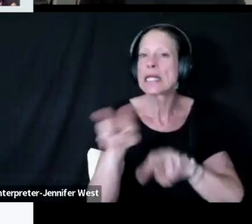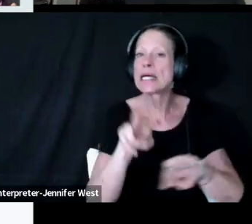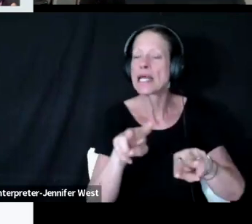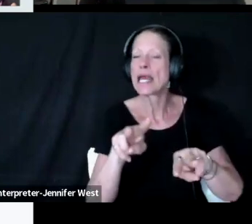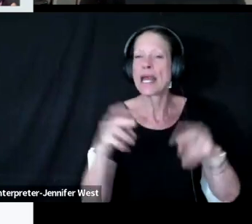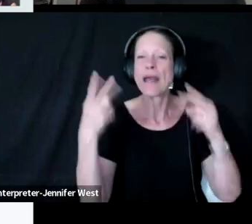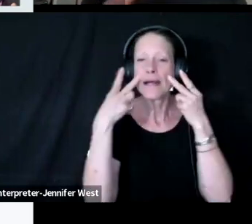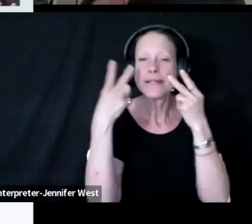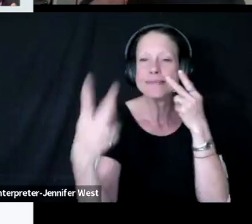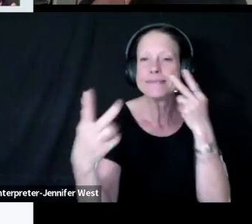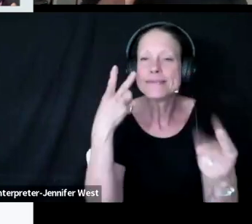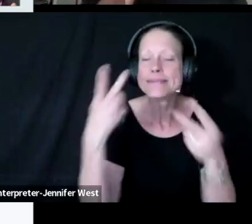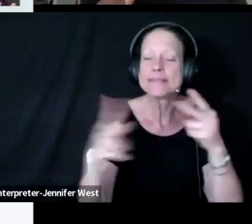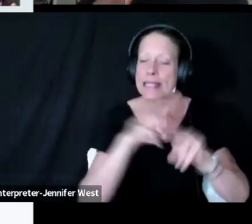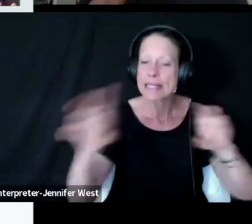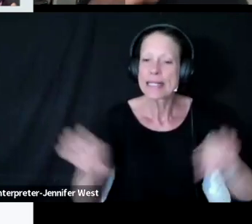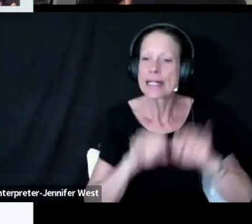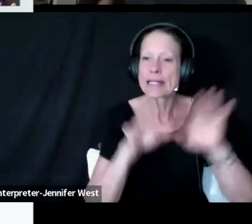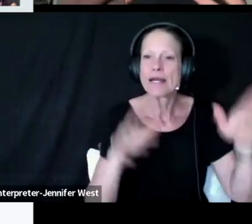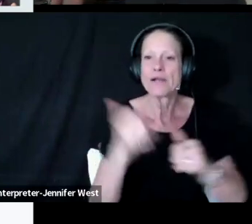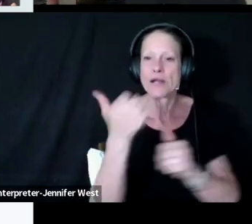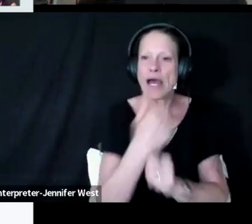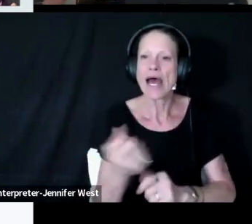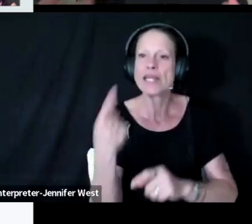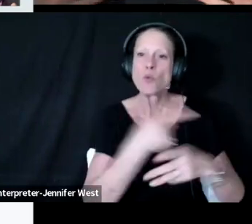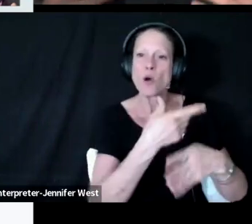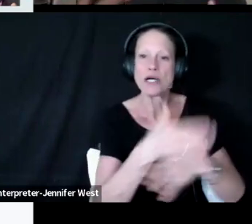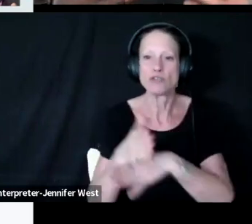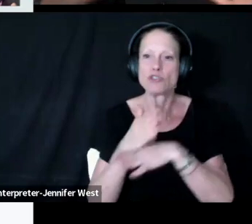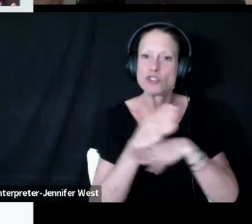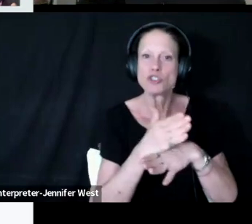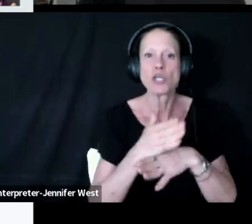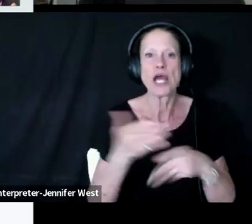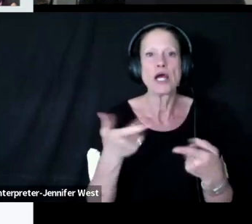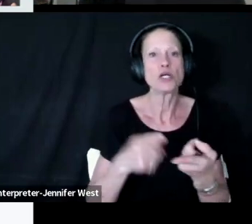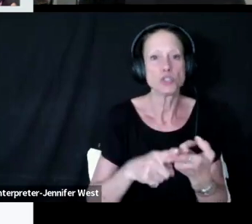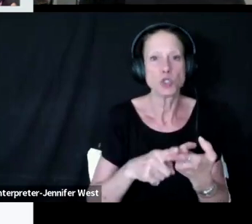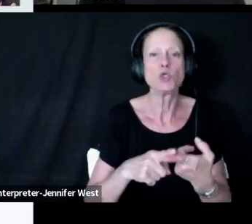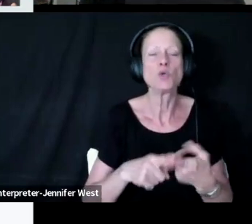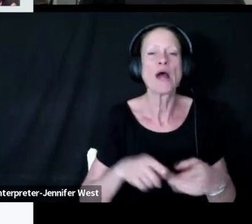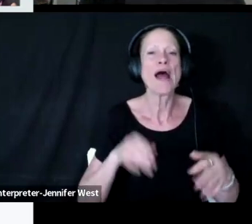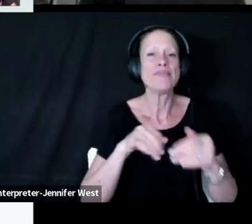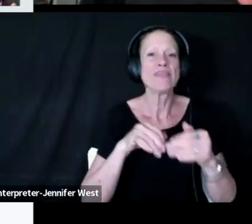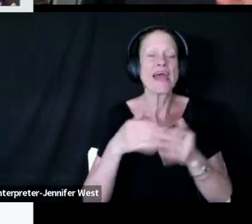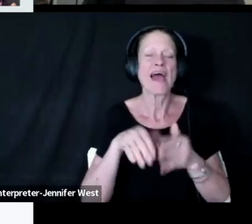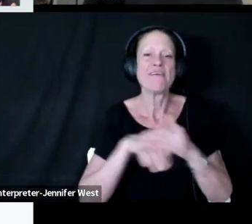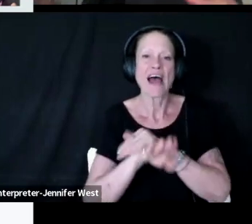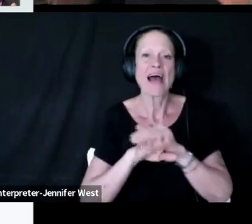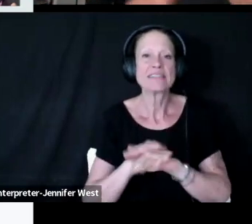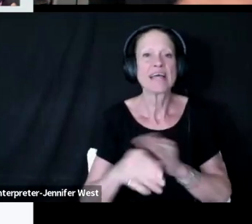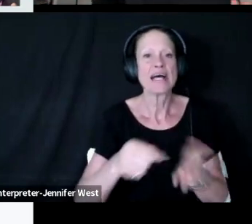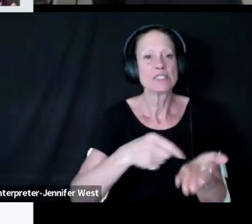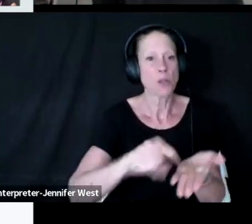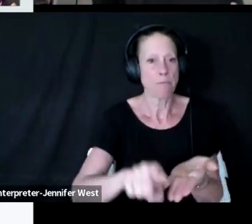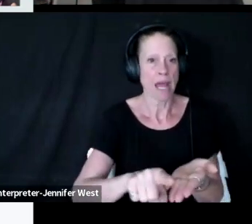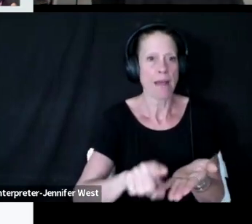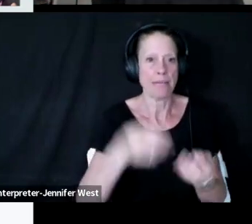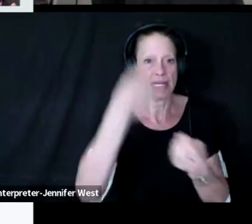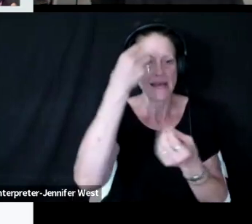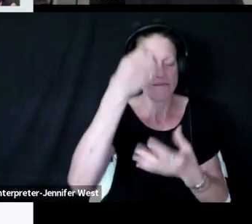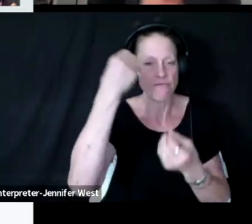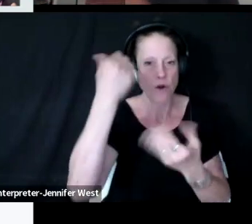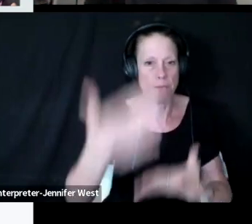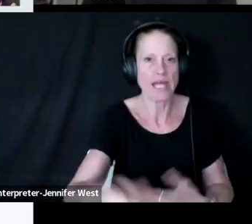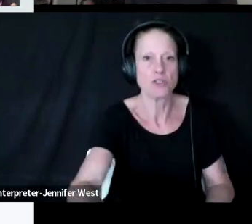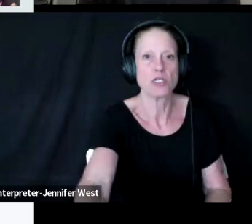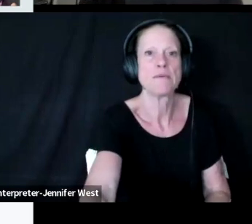they want to share to. They can even have access to the payment information so that if something happened to